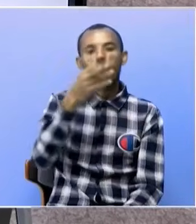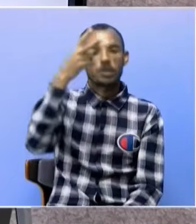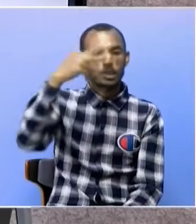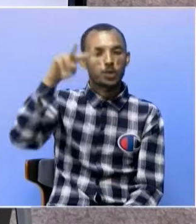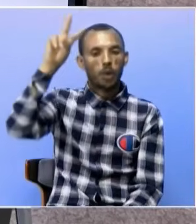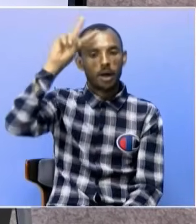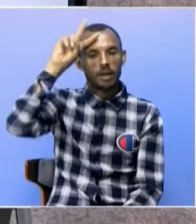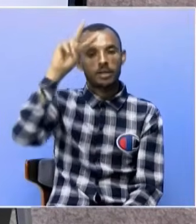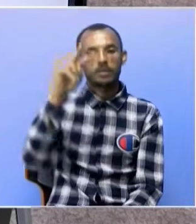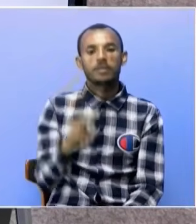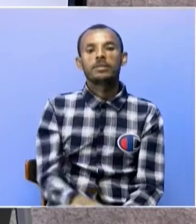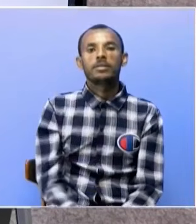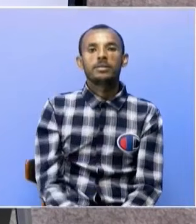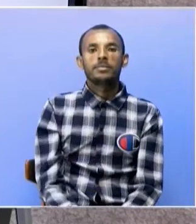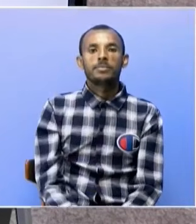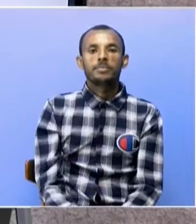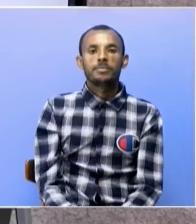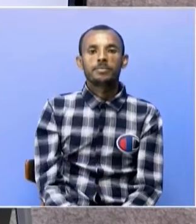Okay? So